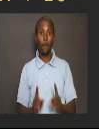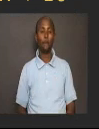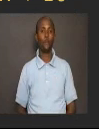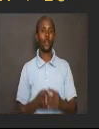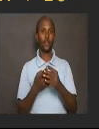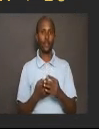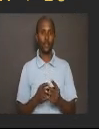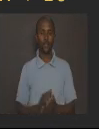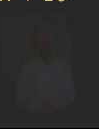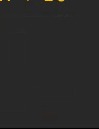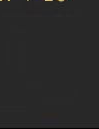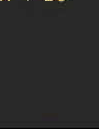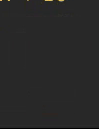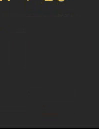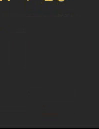Begin.